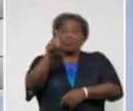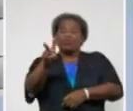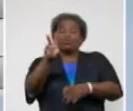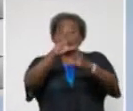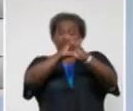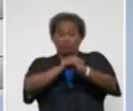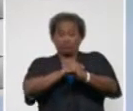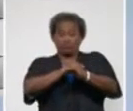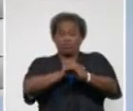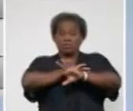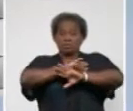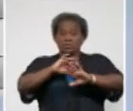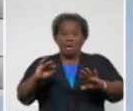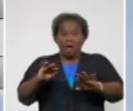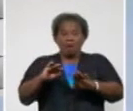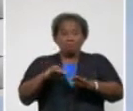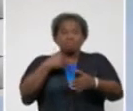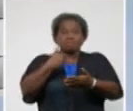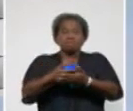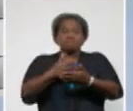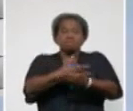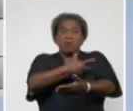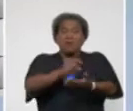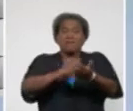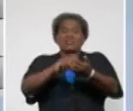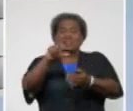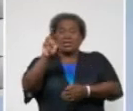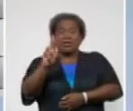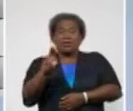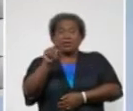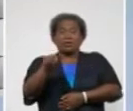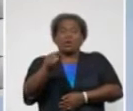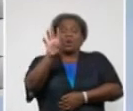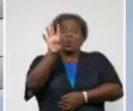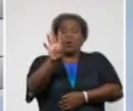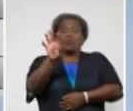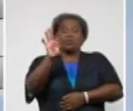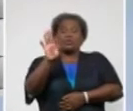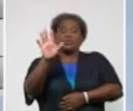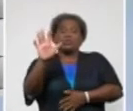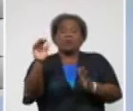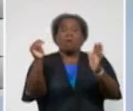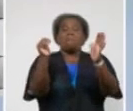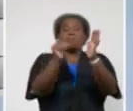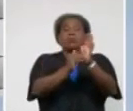processed in the entire country since the pandemic began to